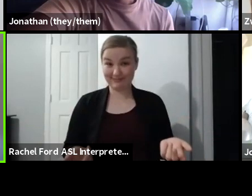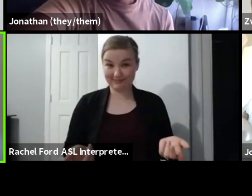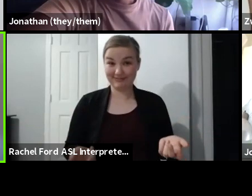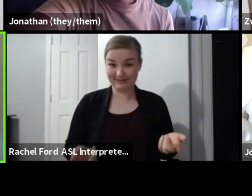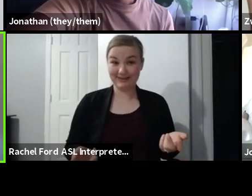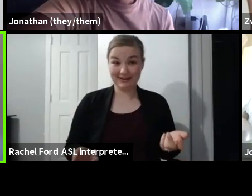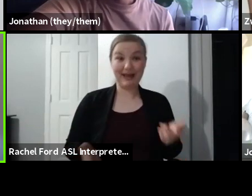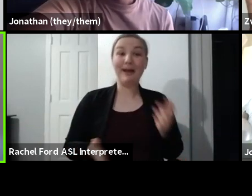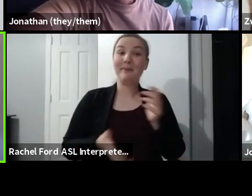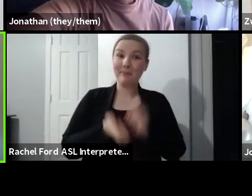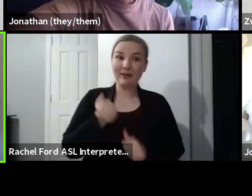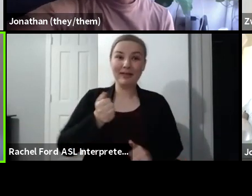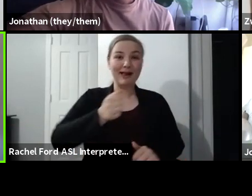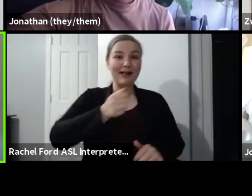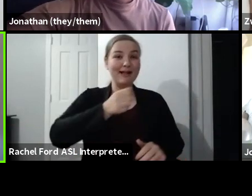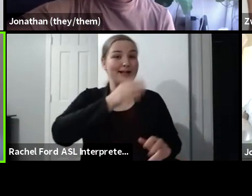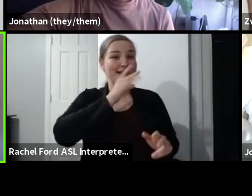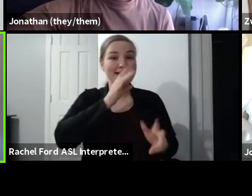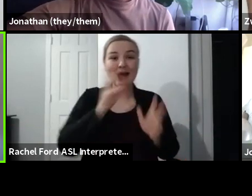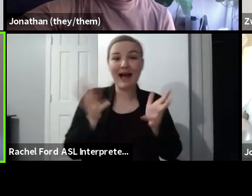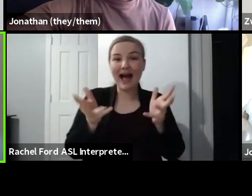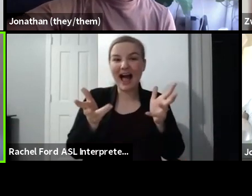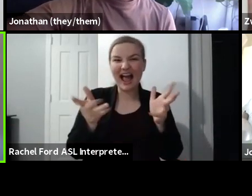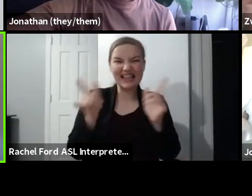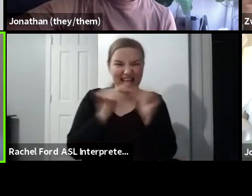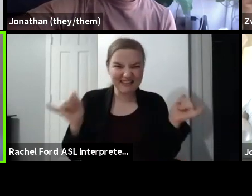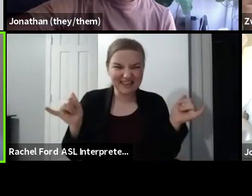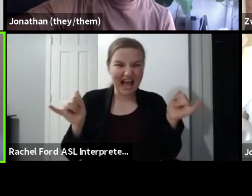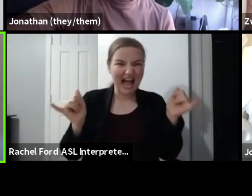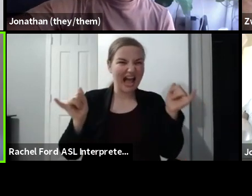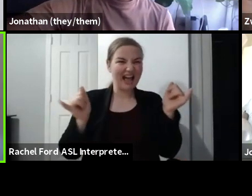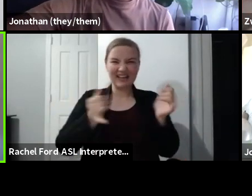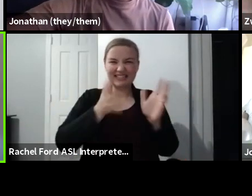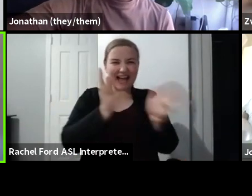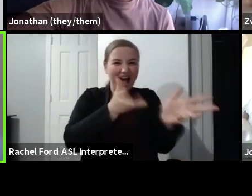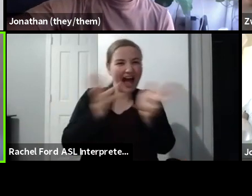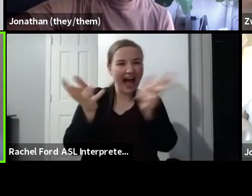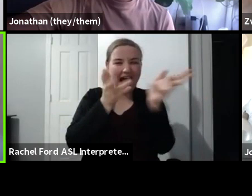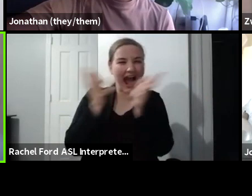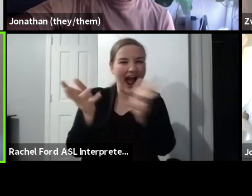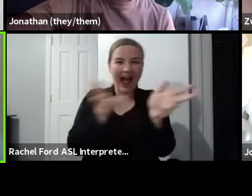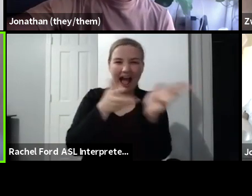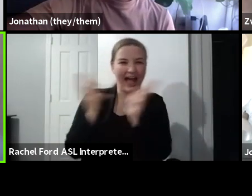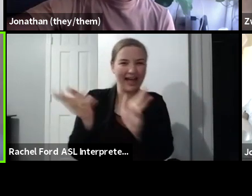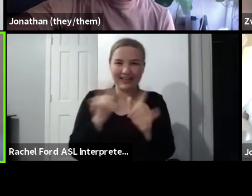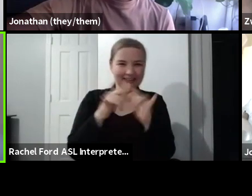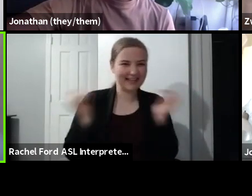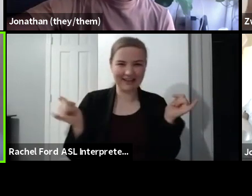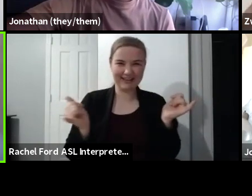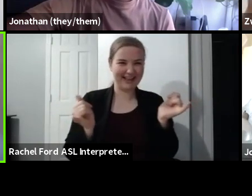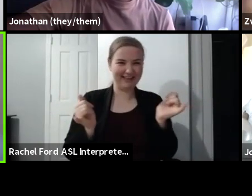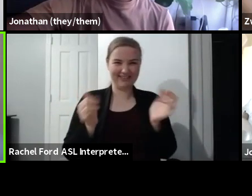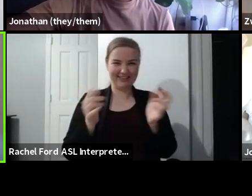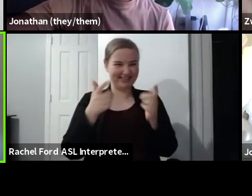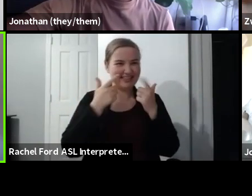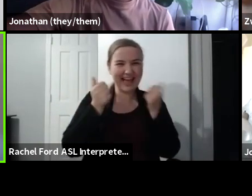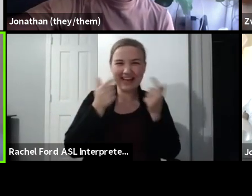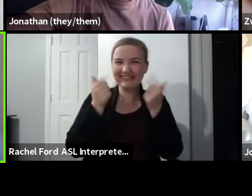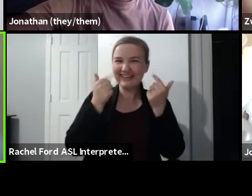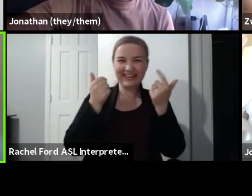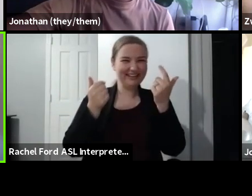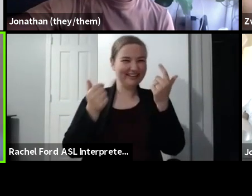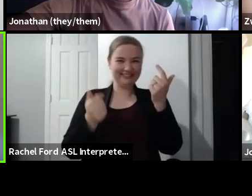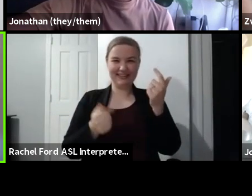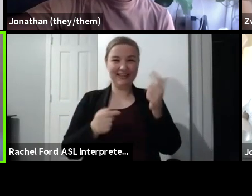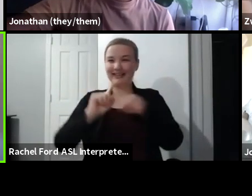is speaking at the same time loudly, making jokes at the same time. So there's laughter and people are laughing at different